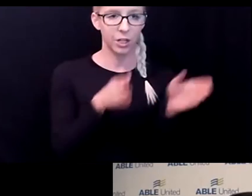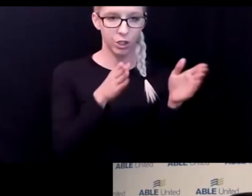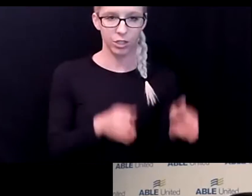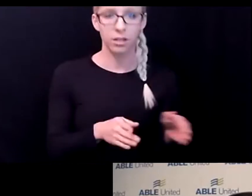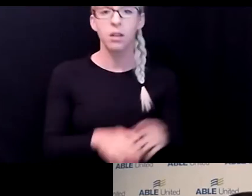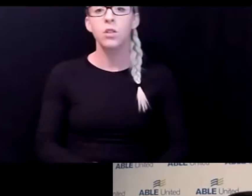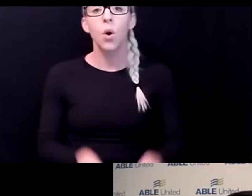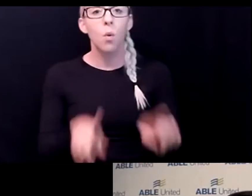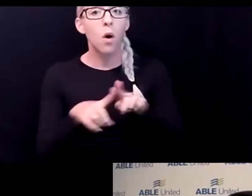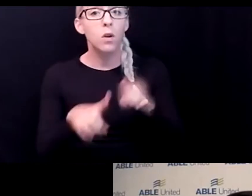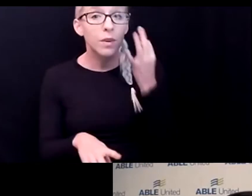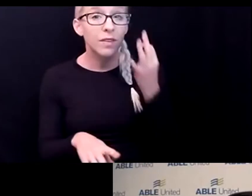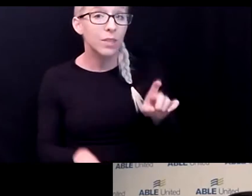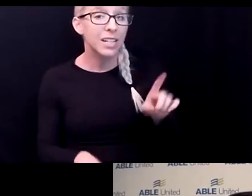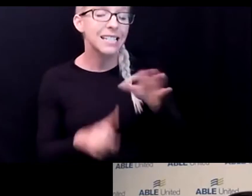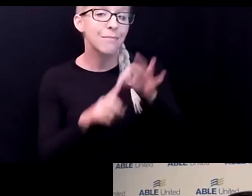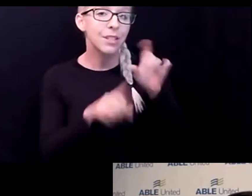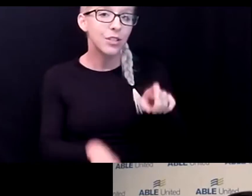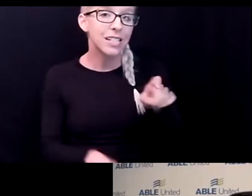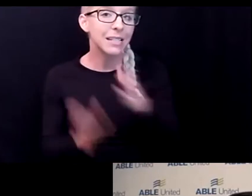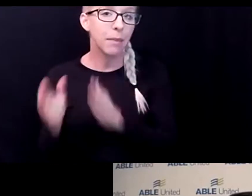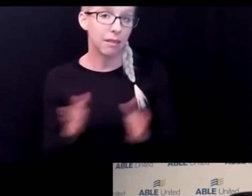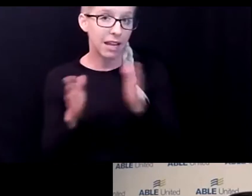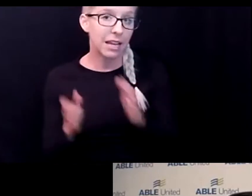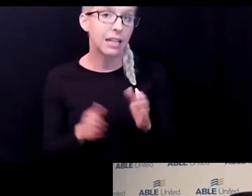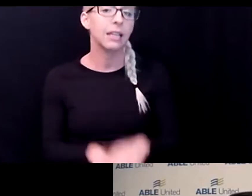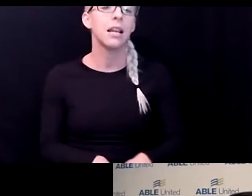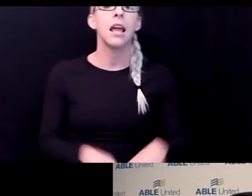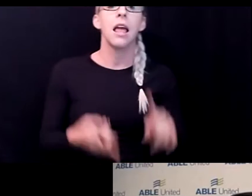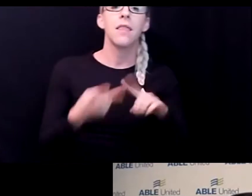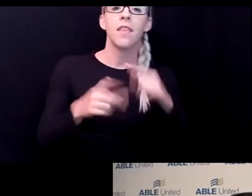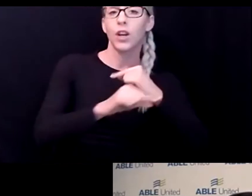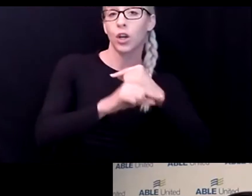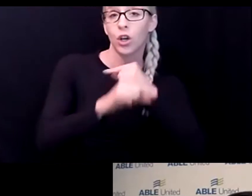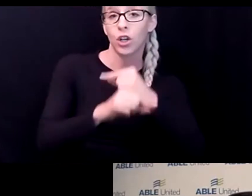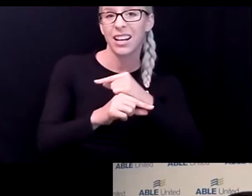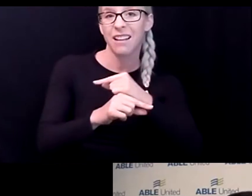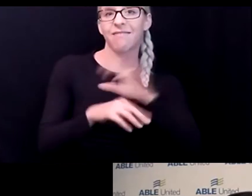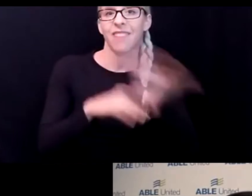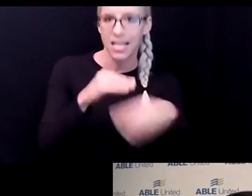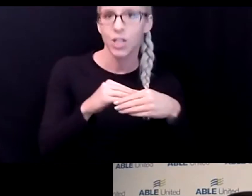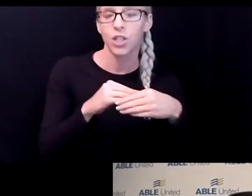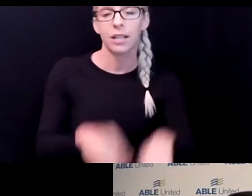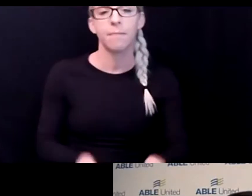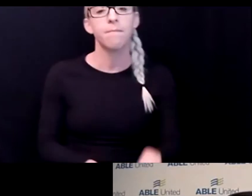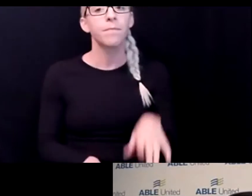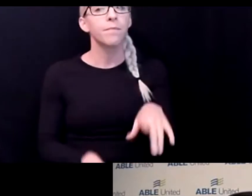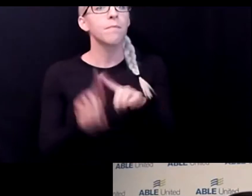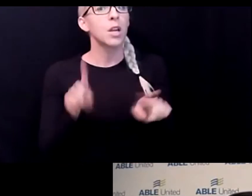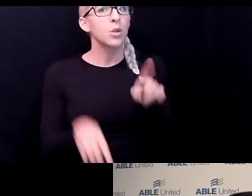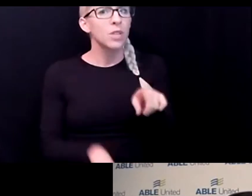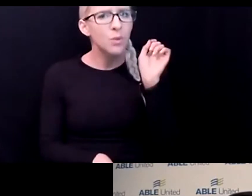the guardianship component as well. But you really have to ask, because what we're starting to see now, and it scares me a little bit, is attorneys